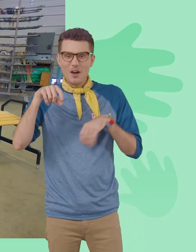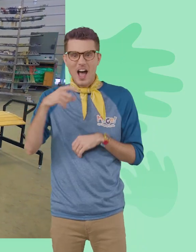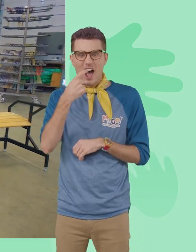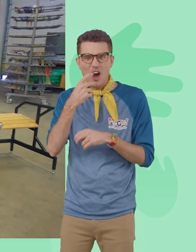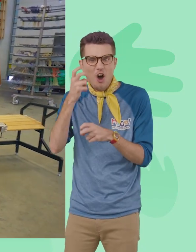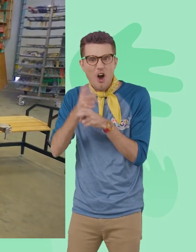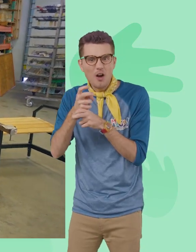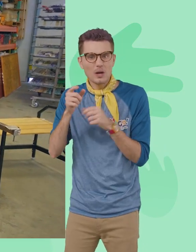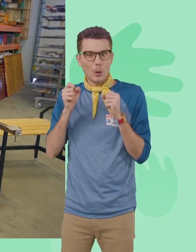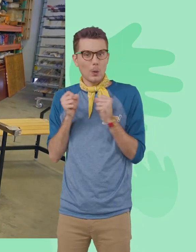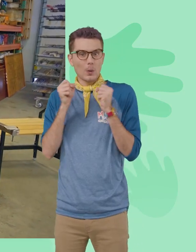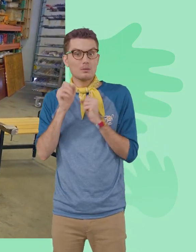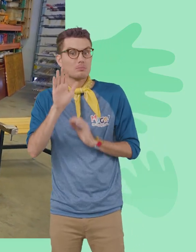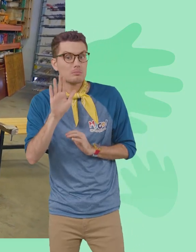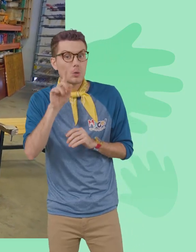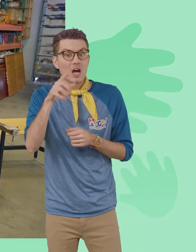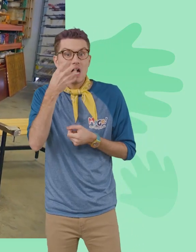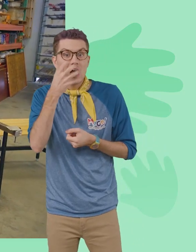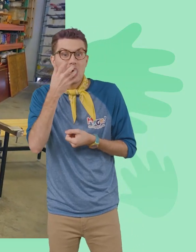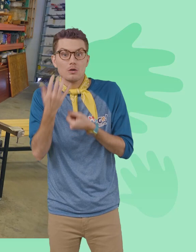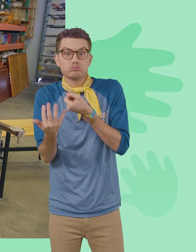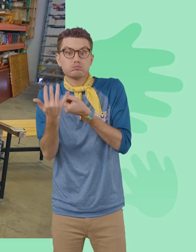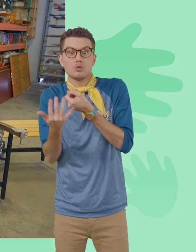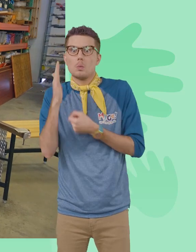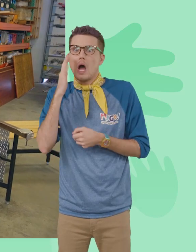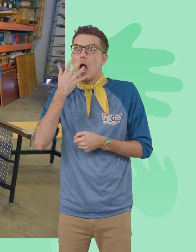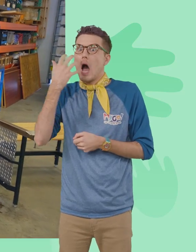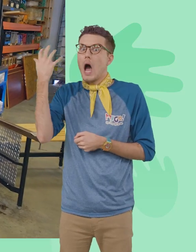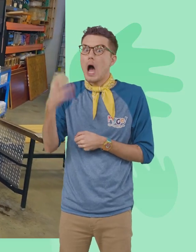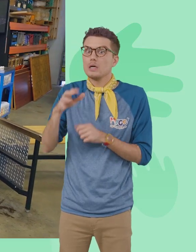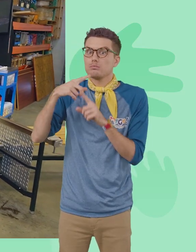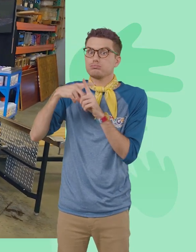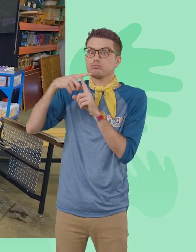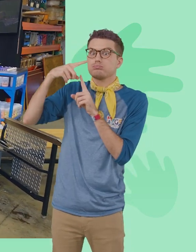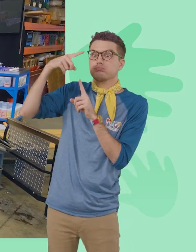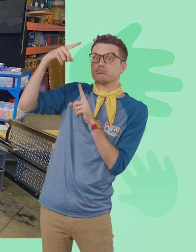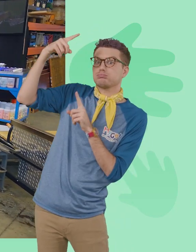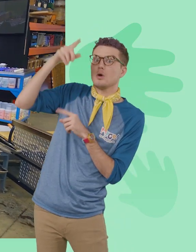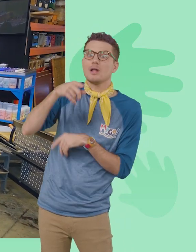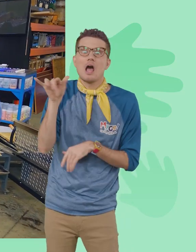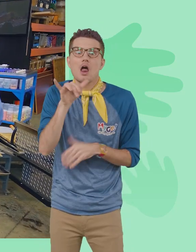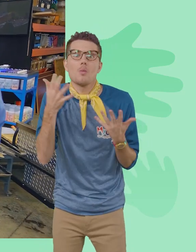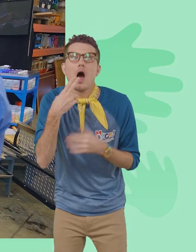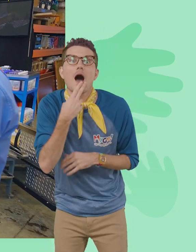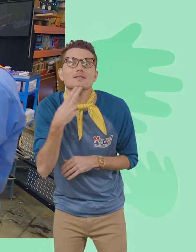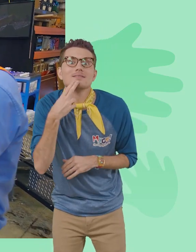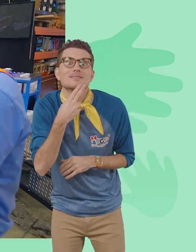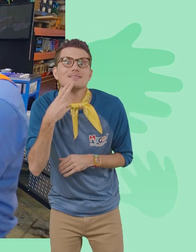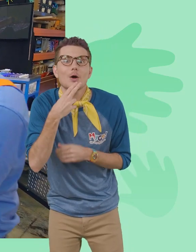when you heat it up to really hot temperatures, yeah, turns into a honey-like consistency.